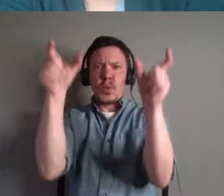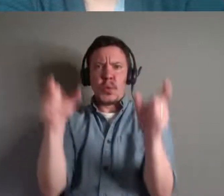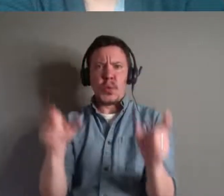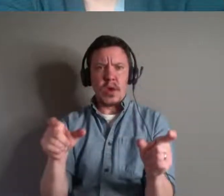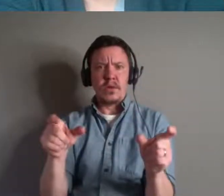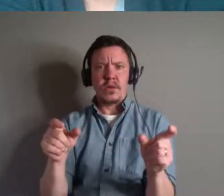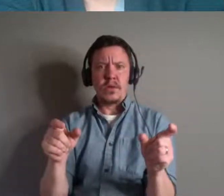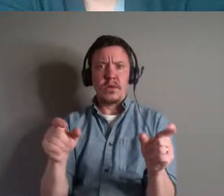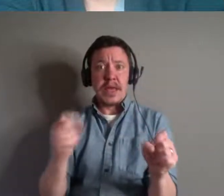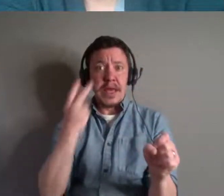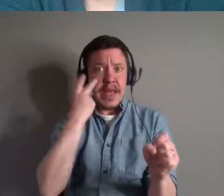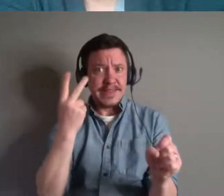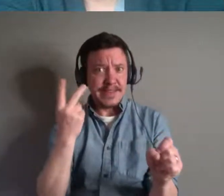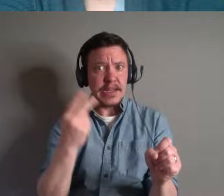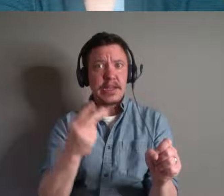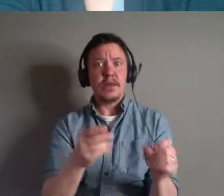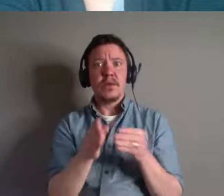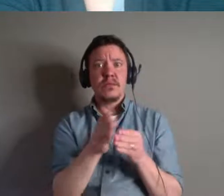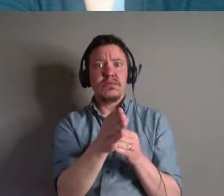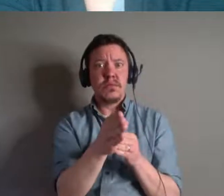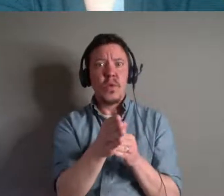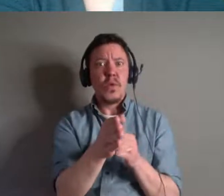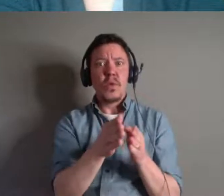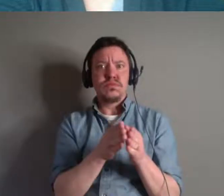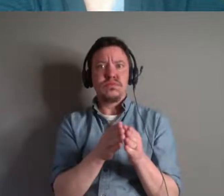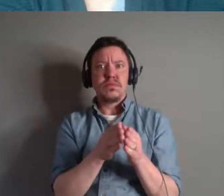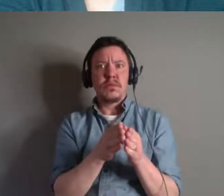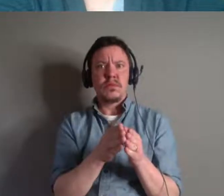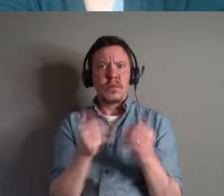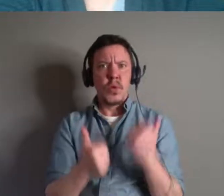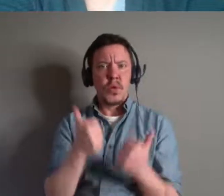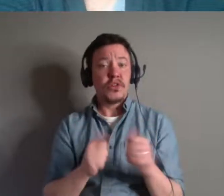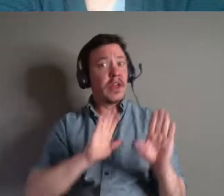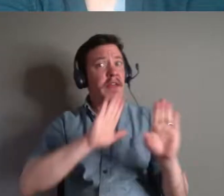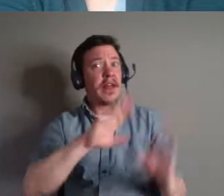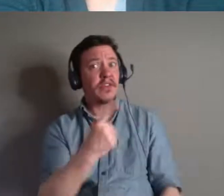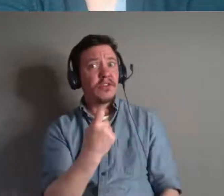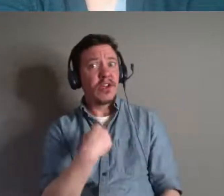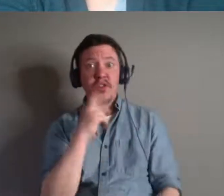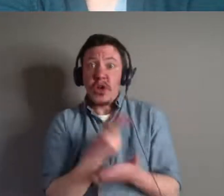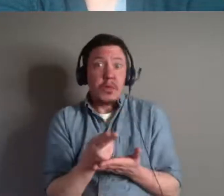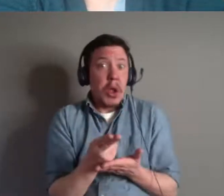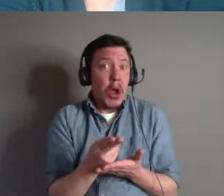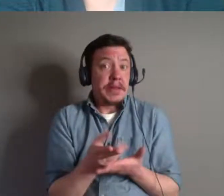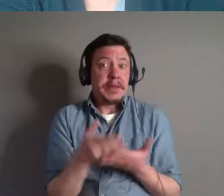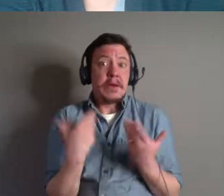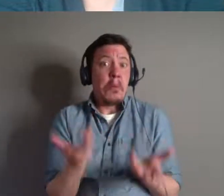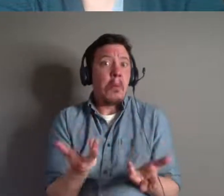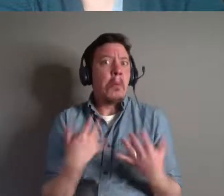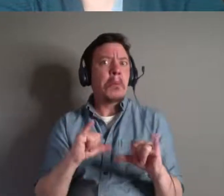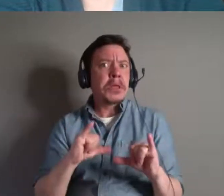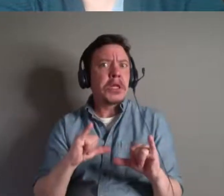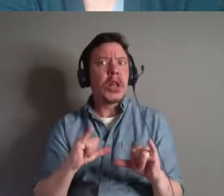it flush with each other? I want to say that's a great question. And to be honest with you, that's something that there's